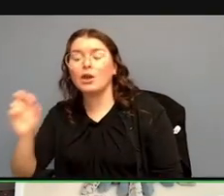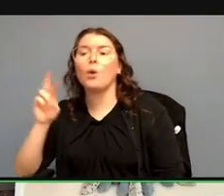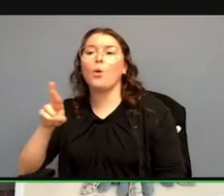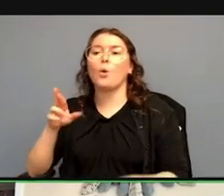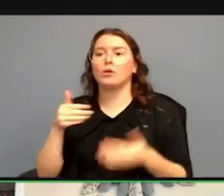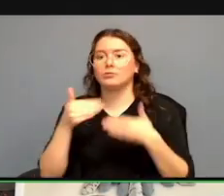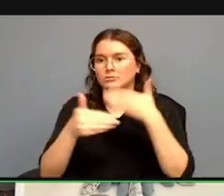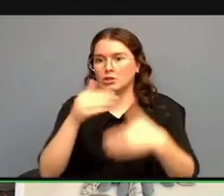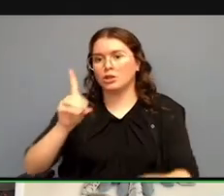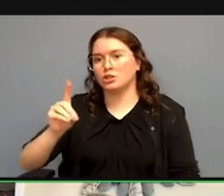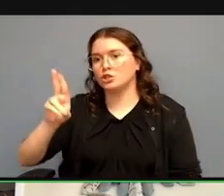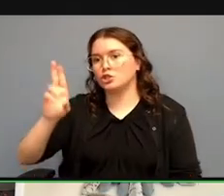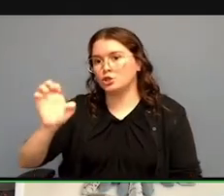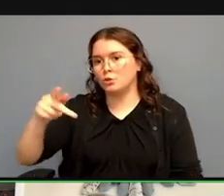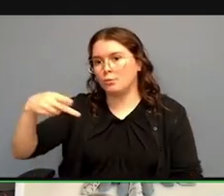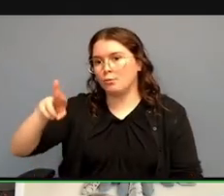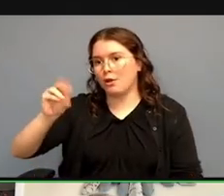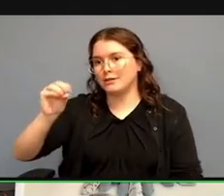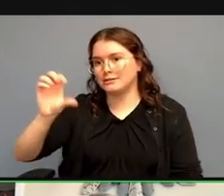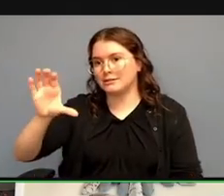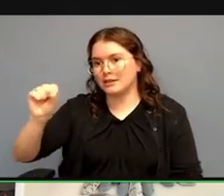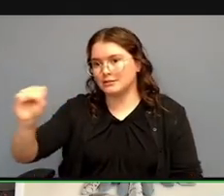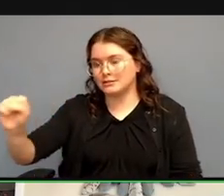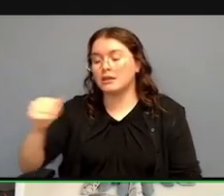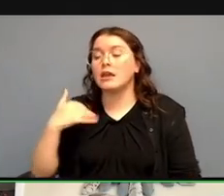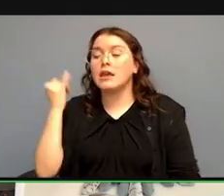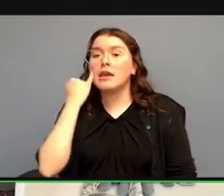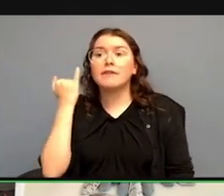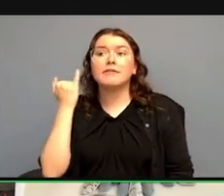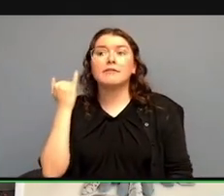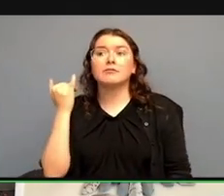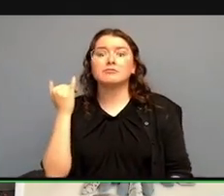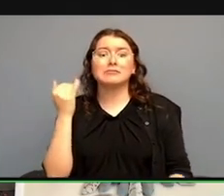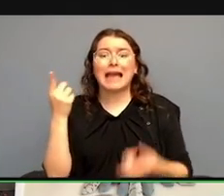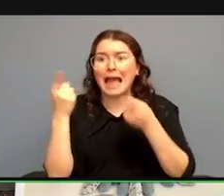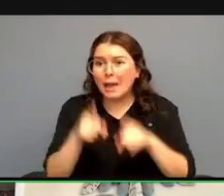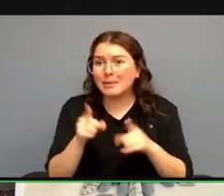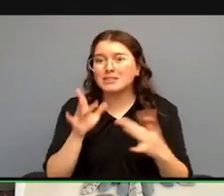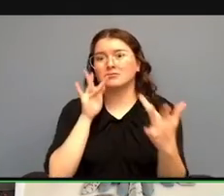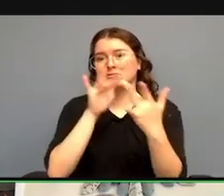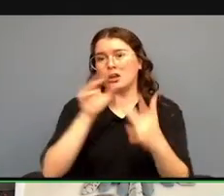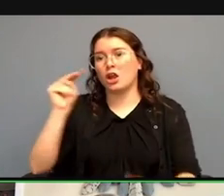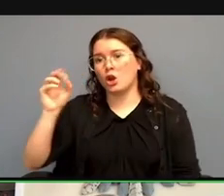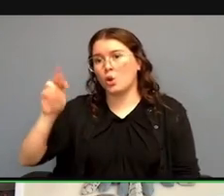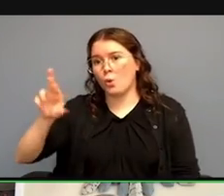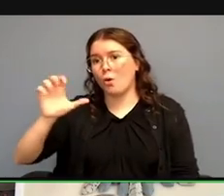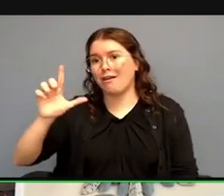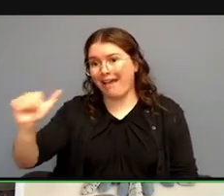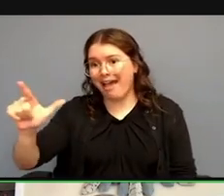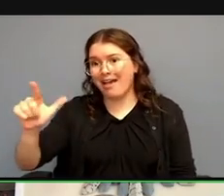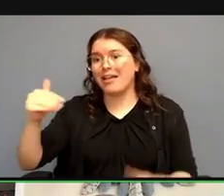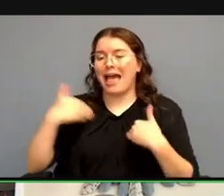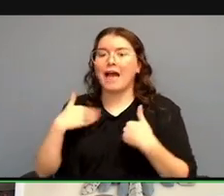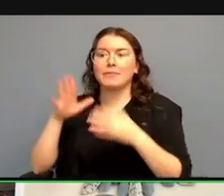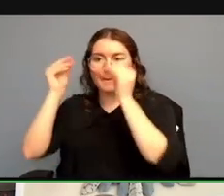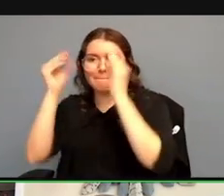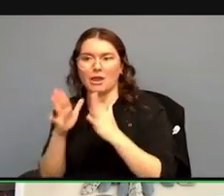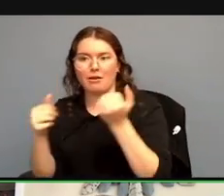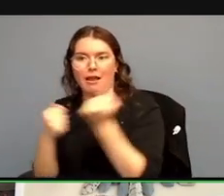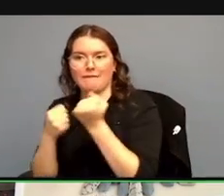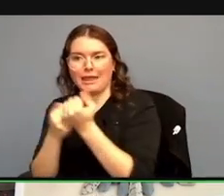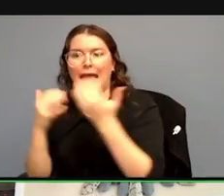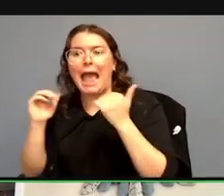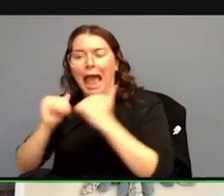process. And if that's the case, I would recommend reaching out to NorCal and getting advice from one of their parent advocates about how to move